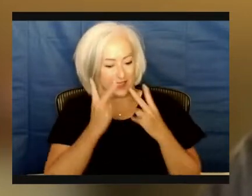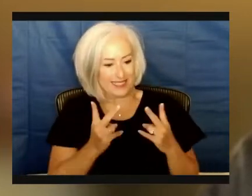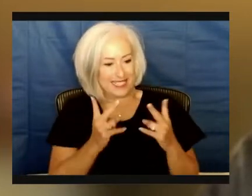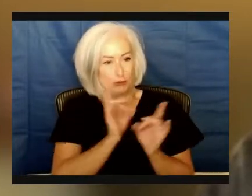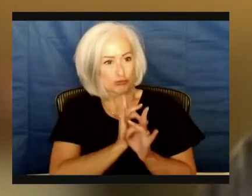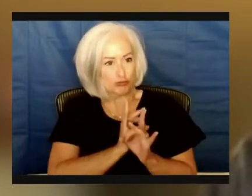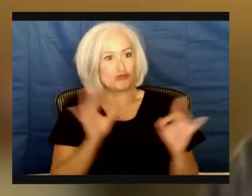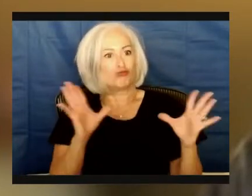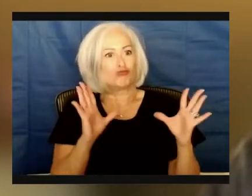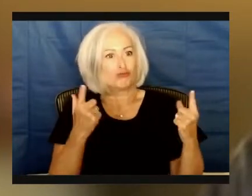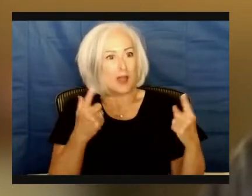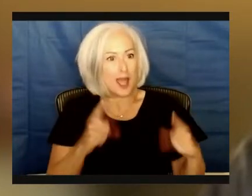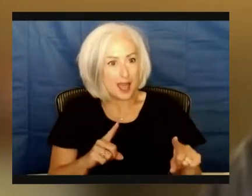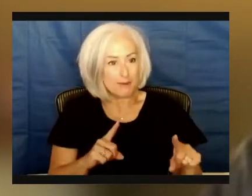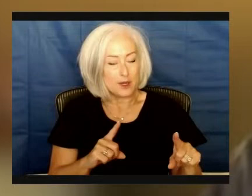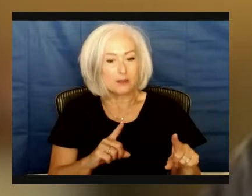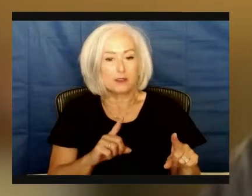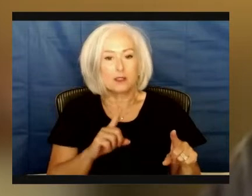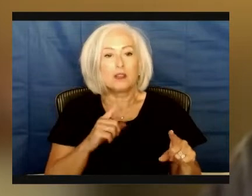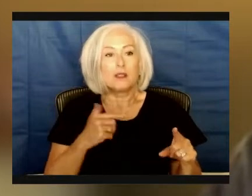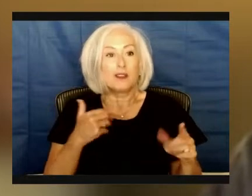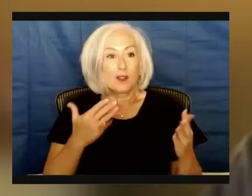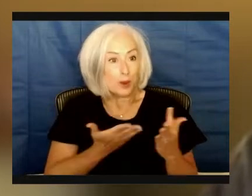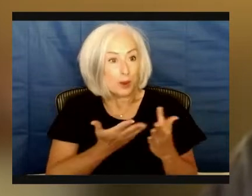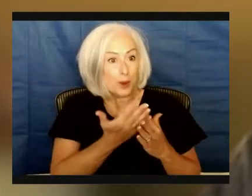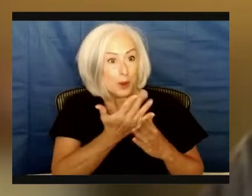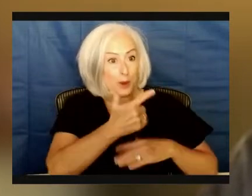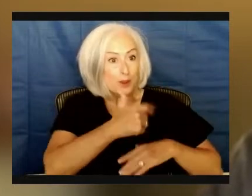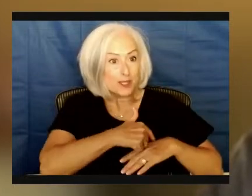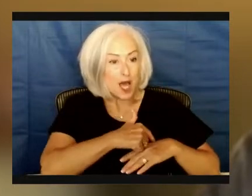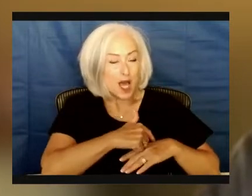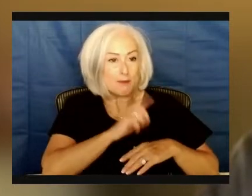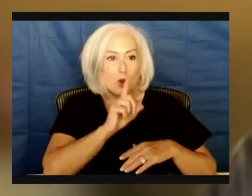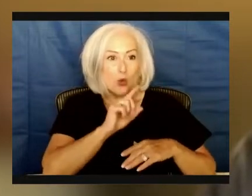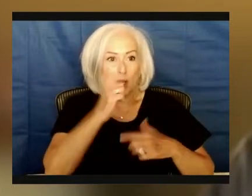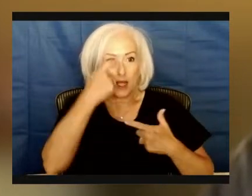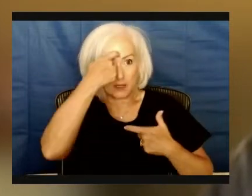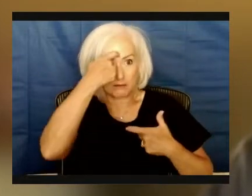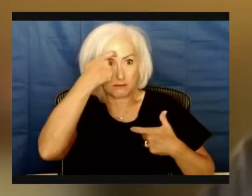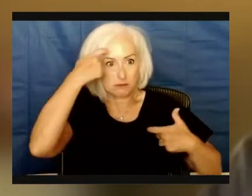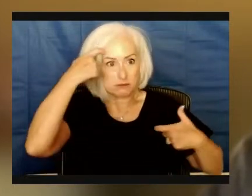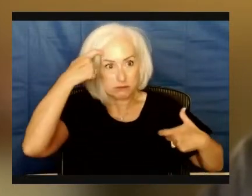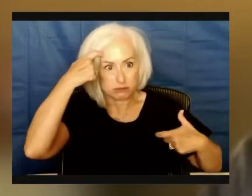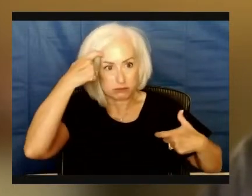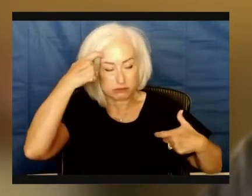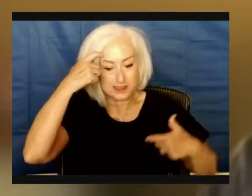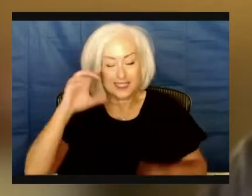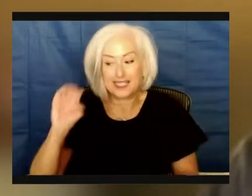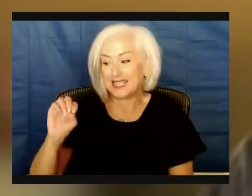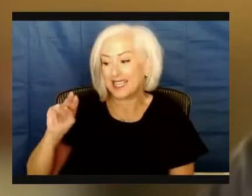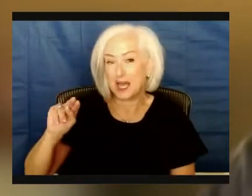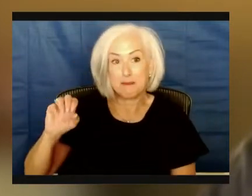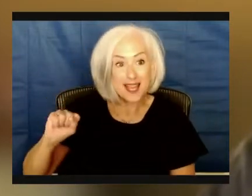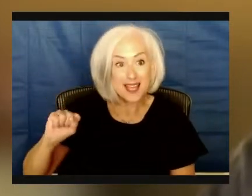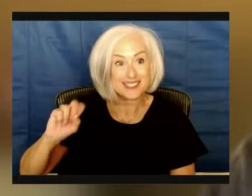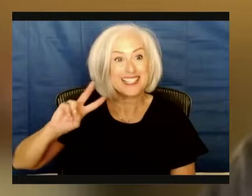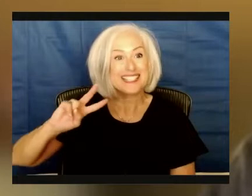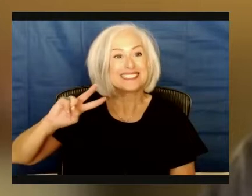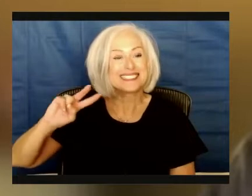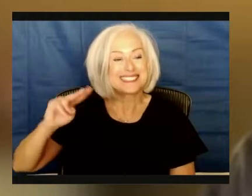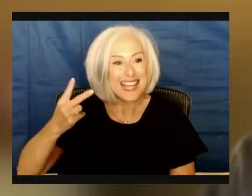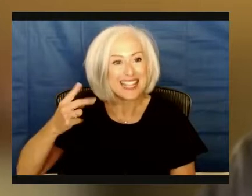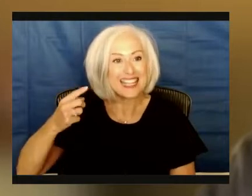extremely harmful over time, to the point that EMS has the second highest suicide rate in the nation, aside